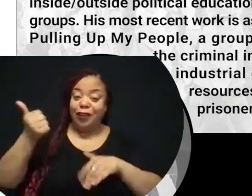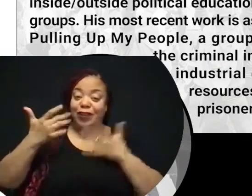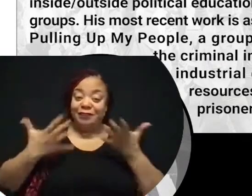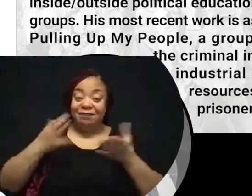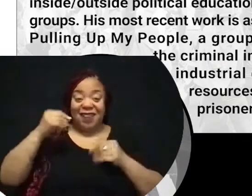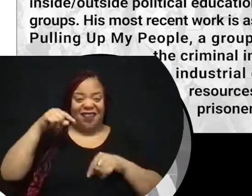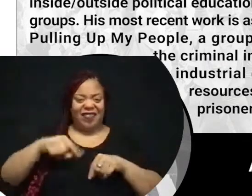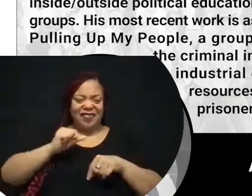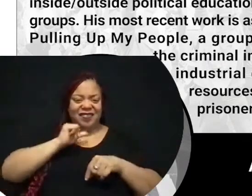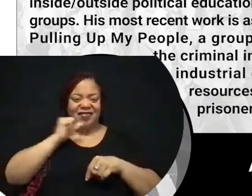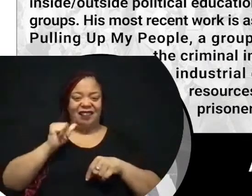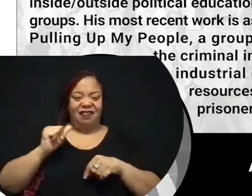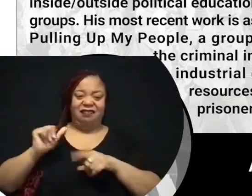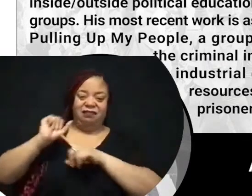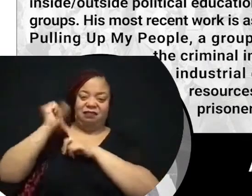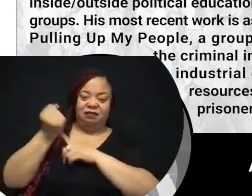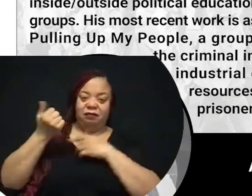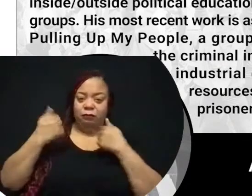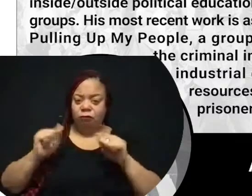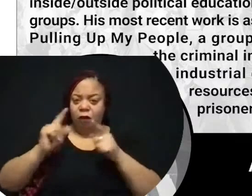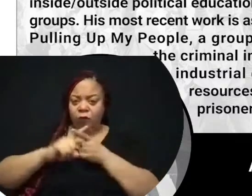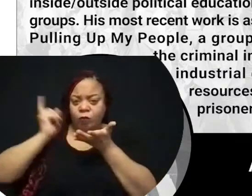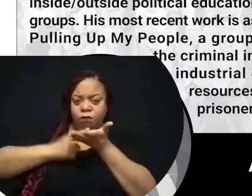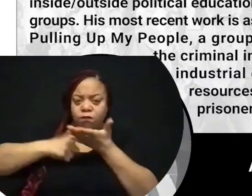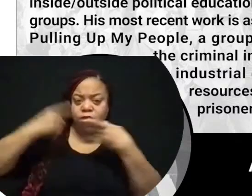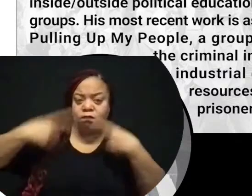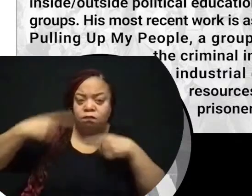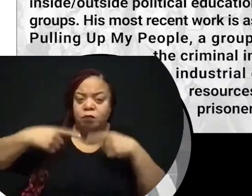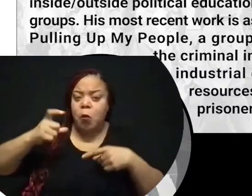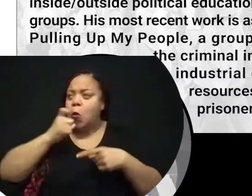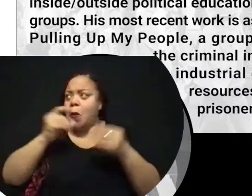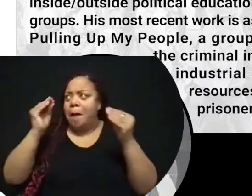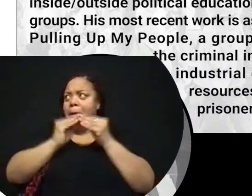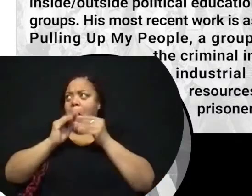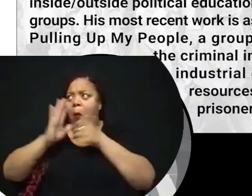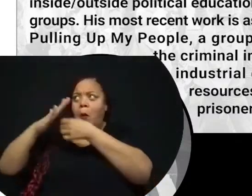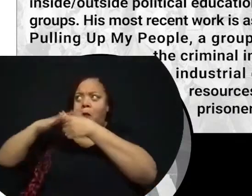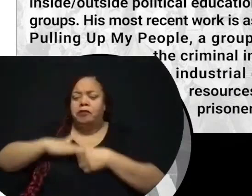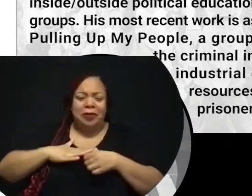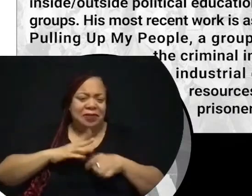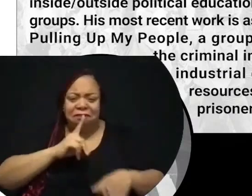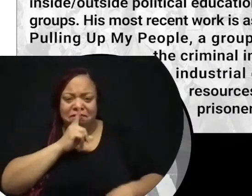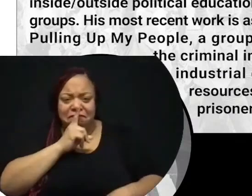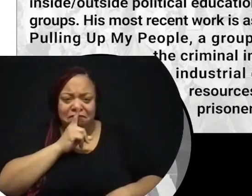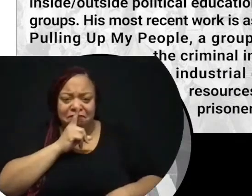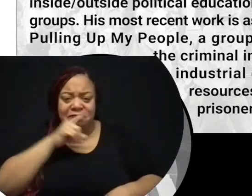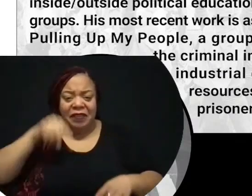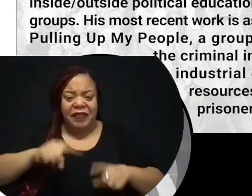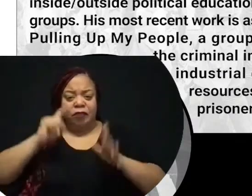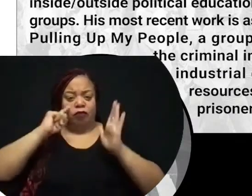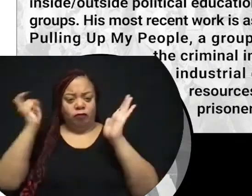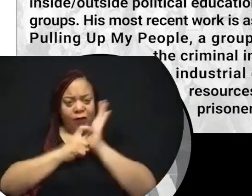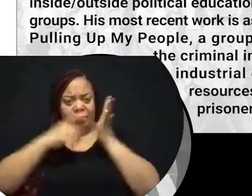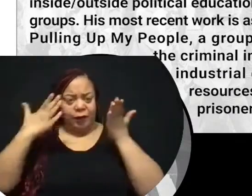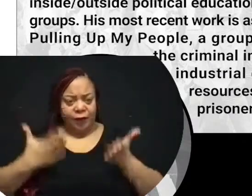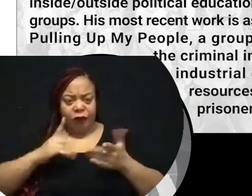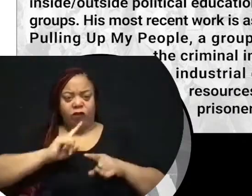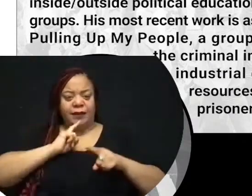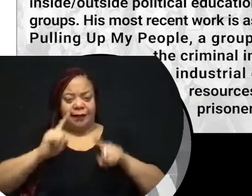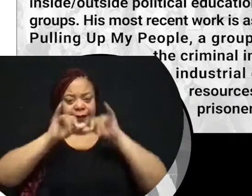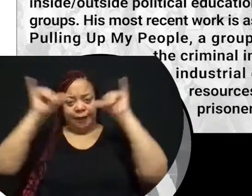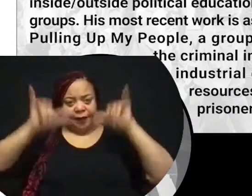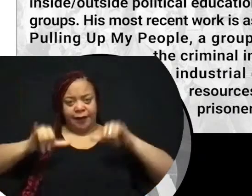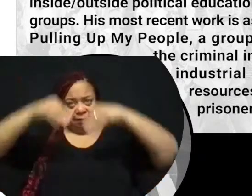disposability. And what does it mean to be disposable? Just think about a garbage disposal. All